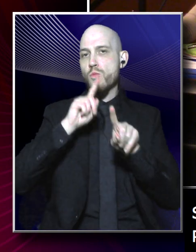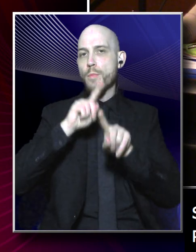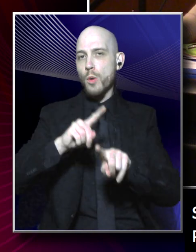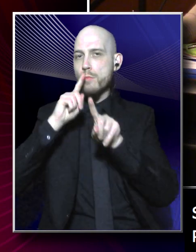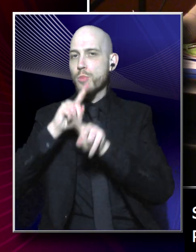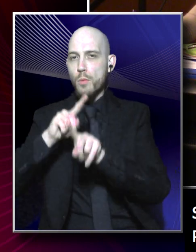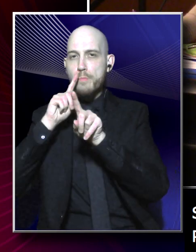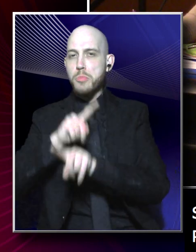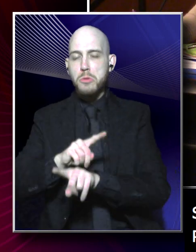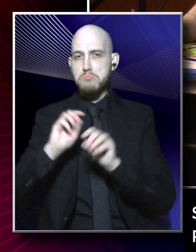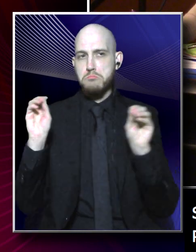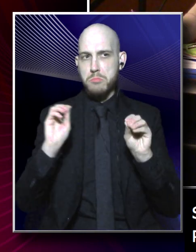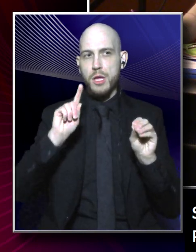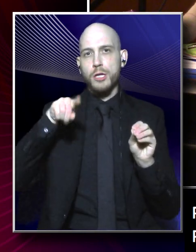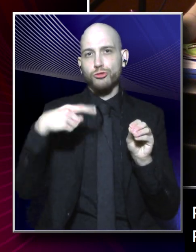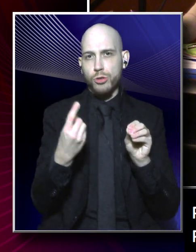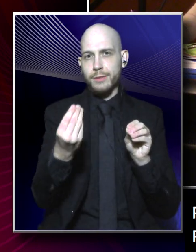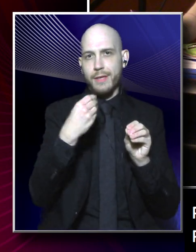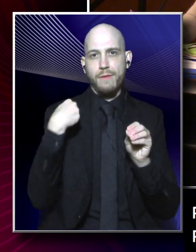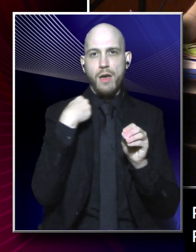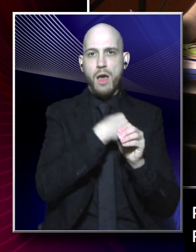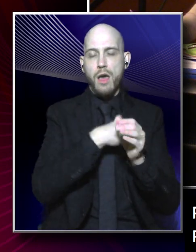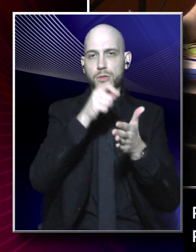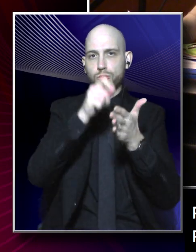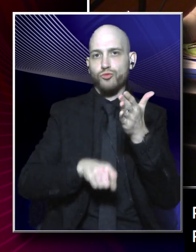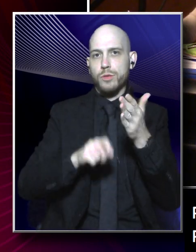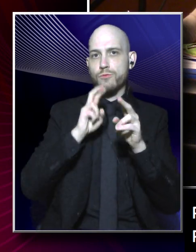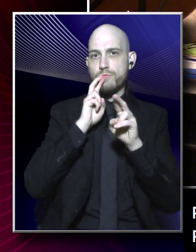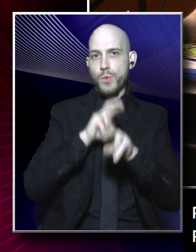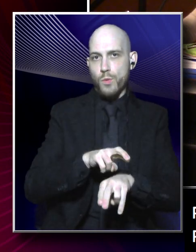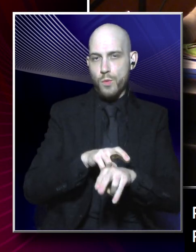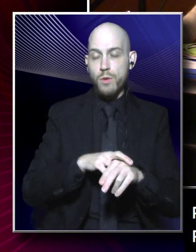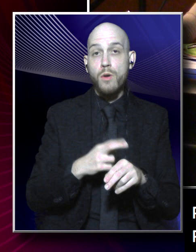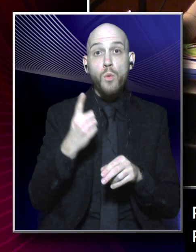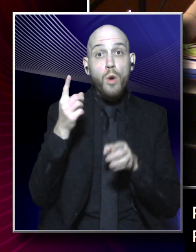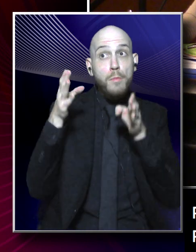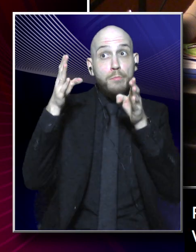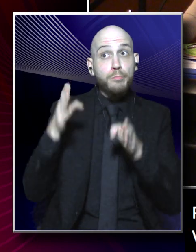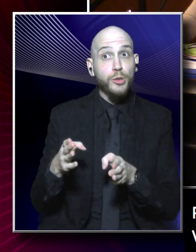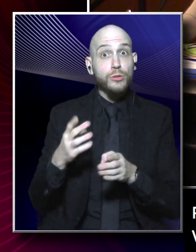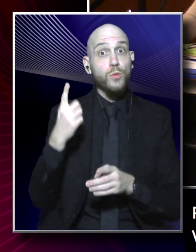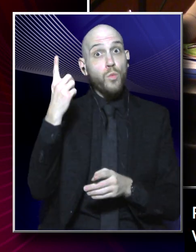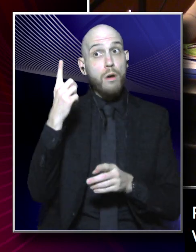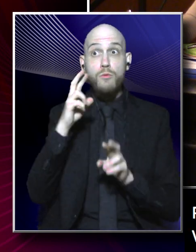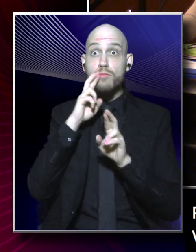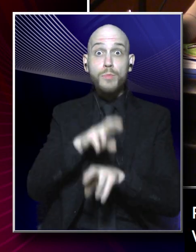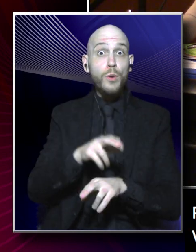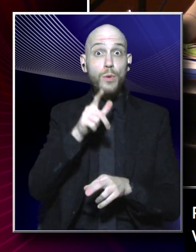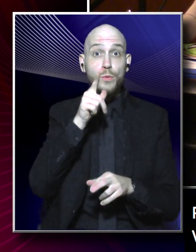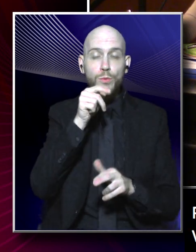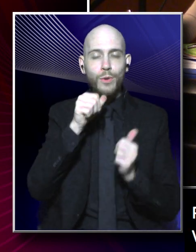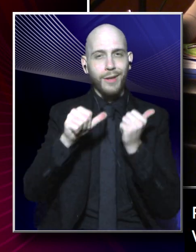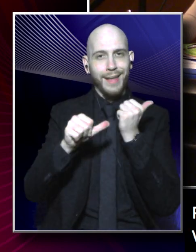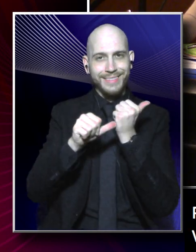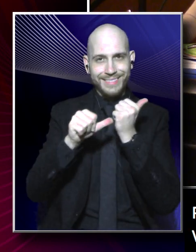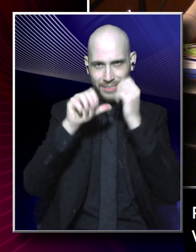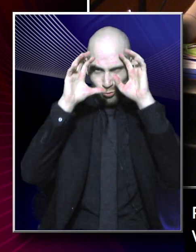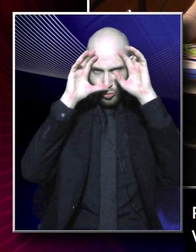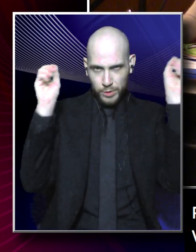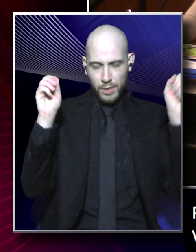The only person that will be giving a verbal report will be the Assistant Superintendent Rex.